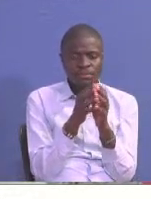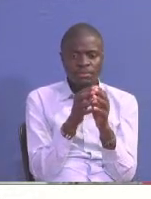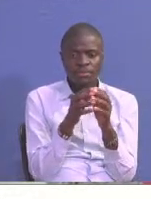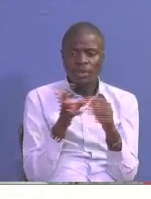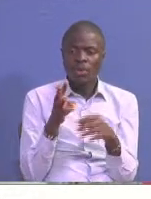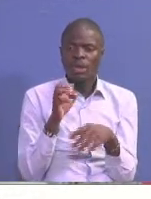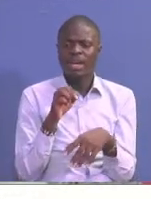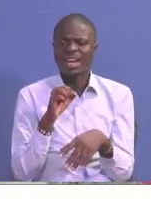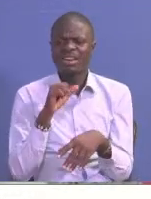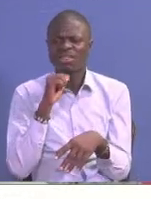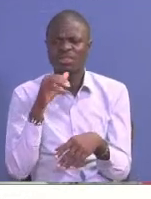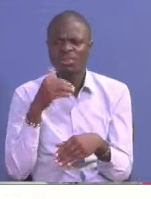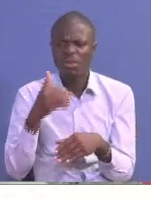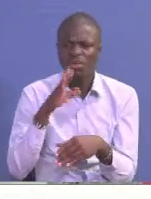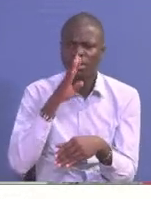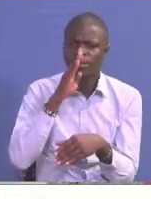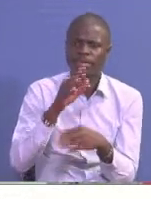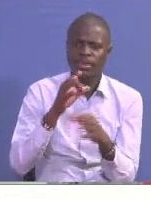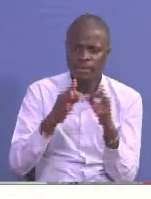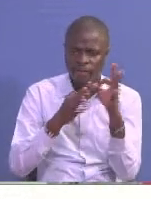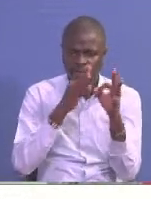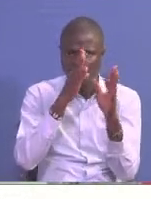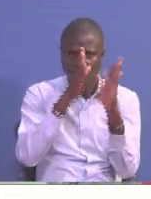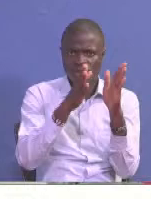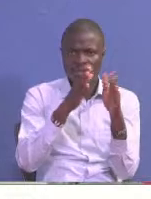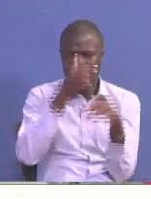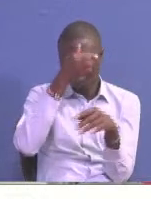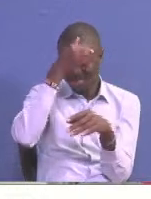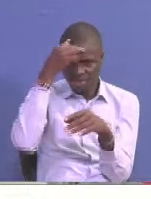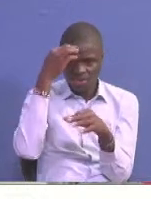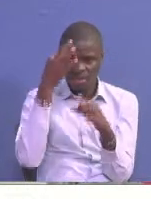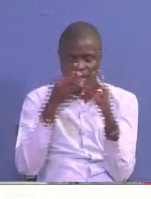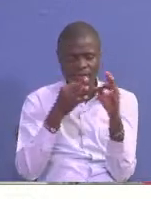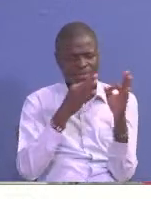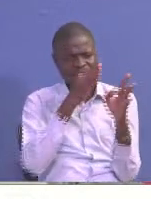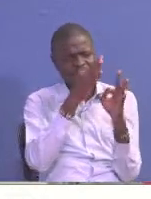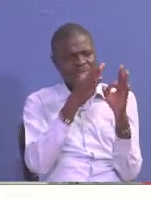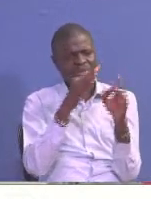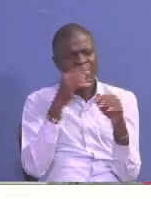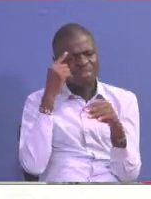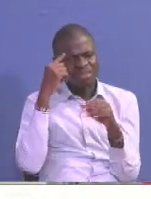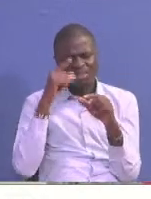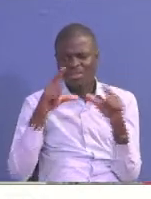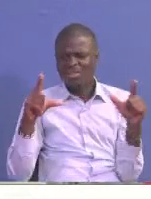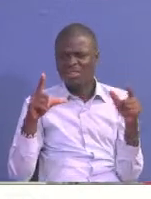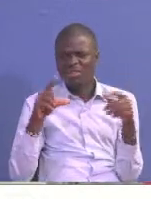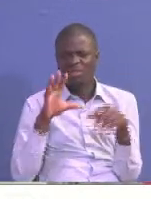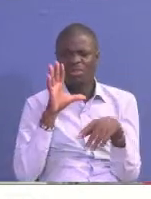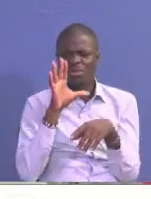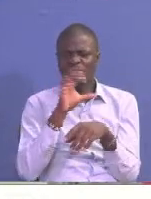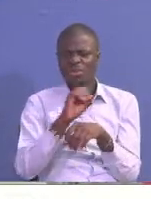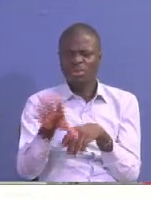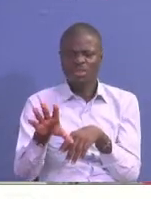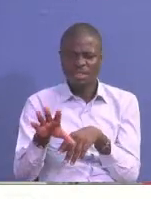We cannot be always followers. Because if you follow for too long, you lose respect.